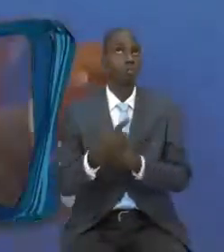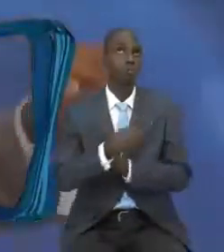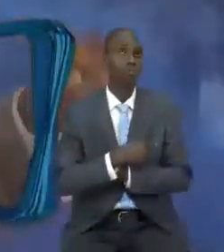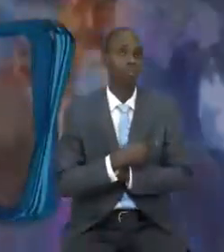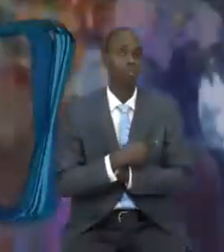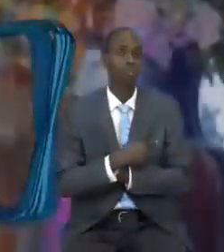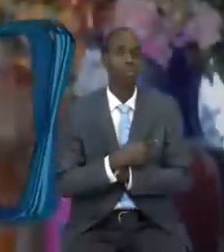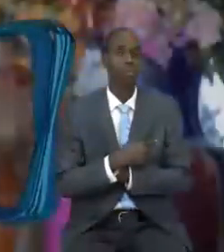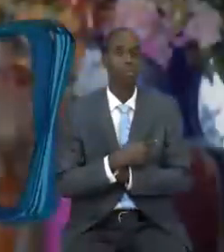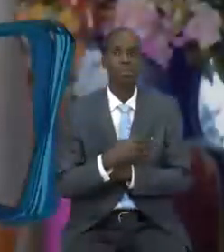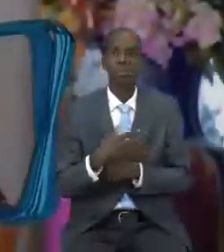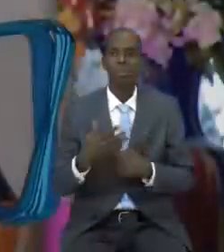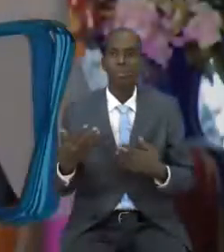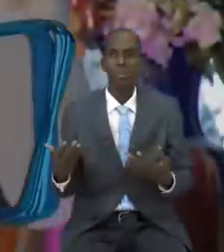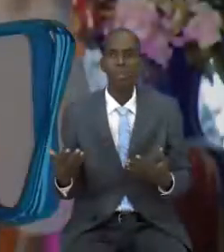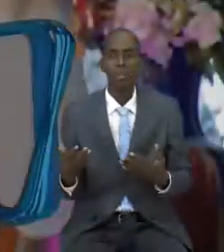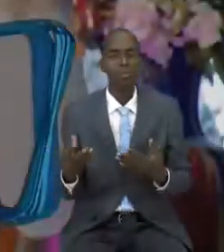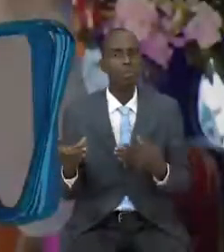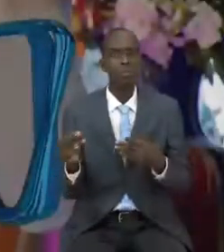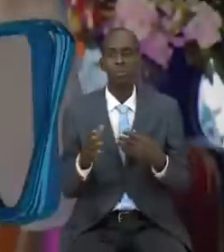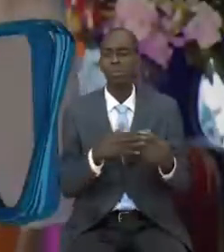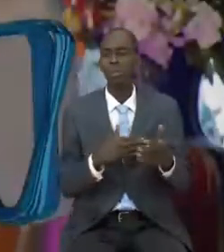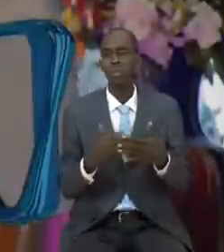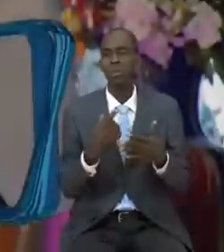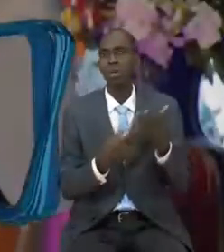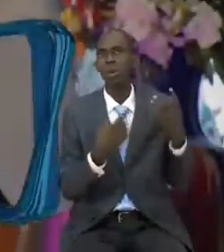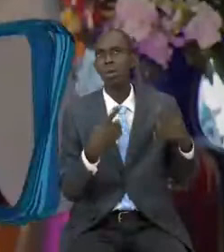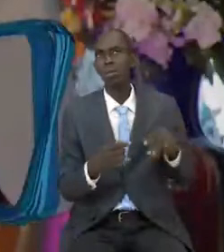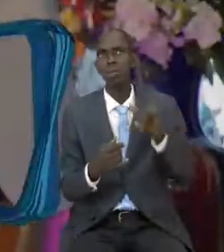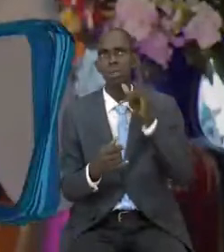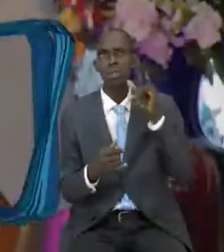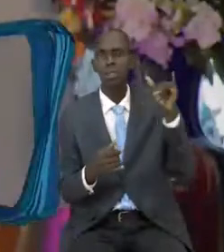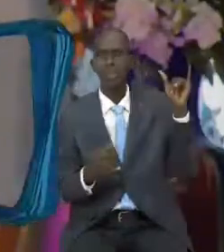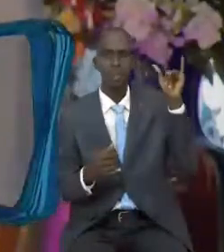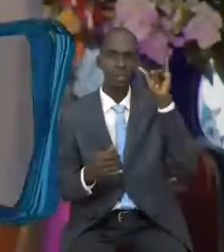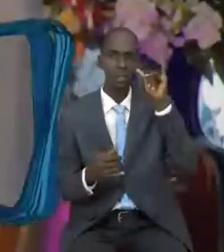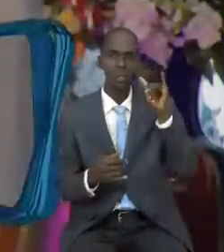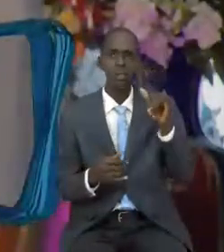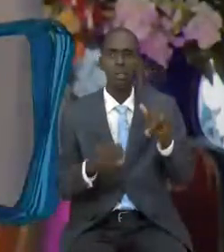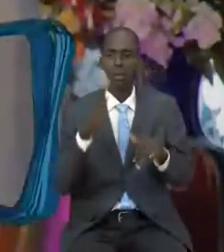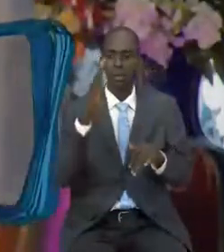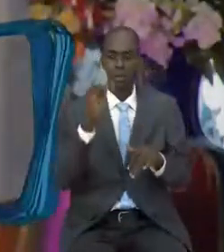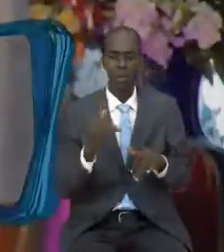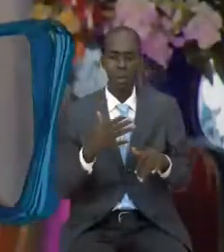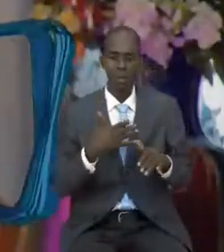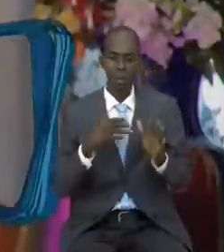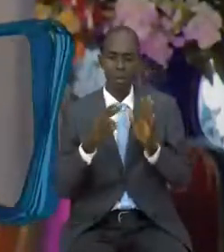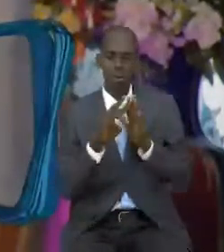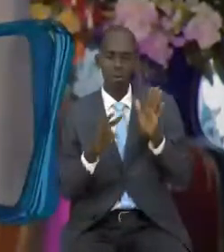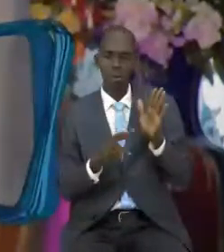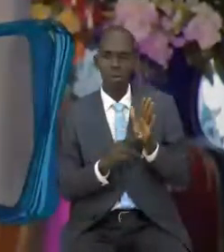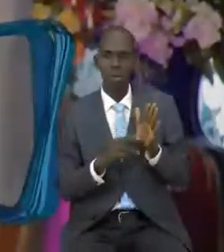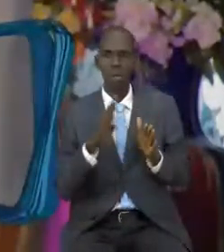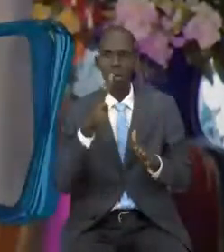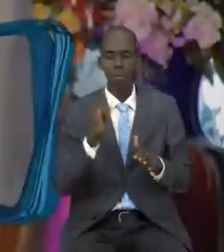did I spoil yesterday by my will, by my hard